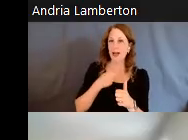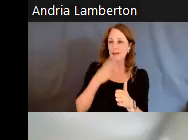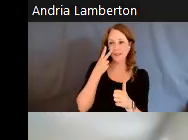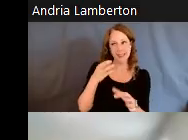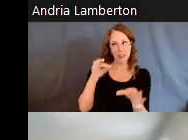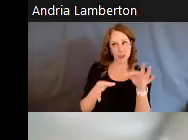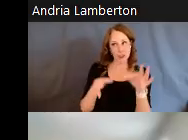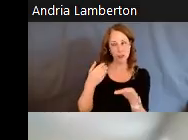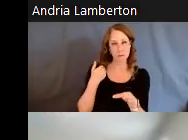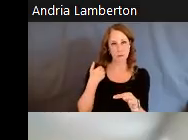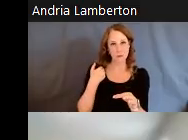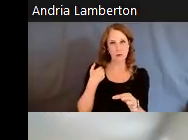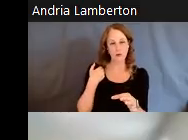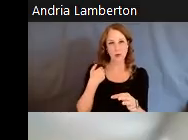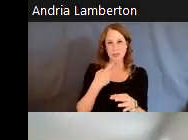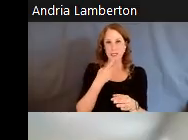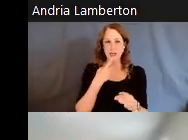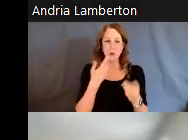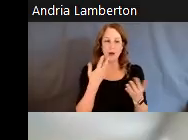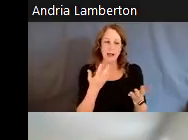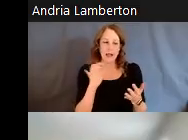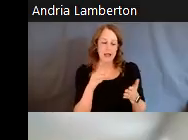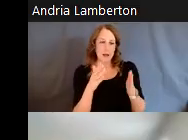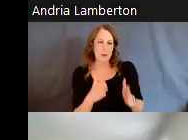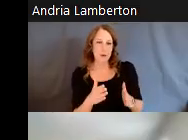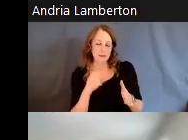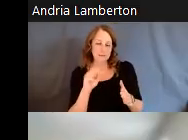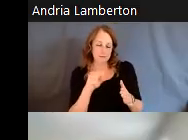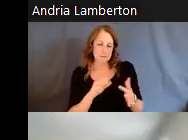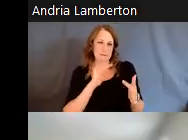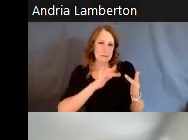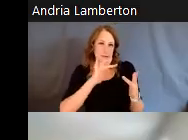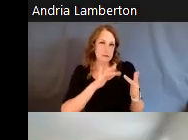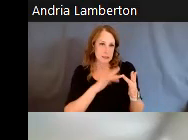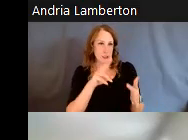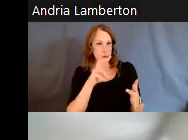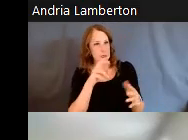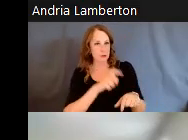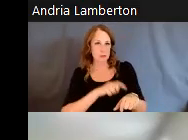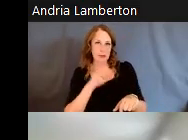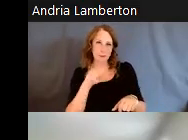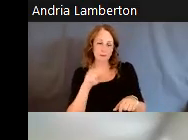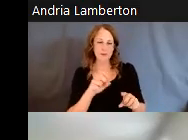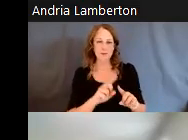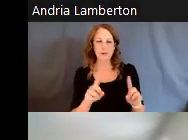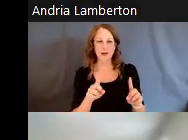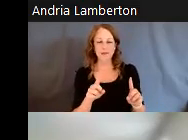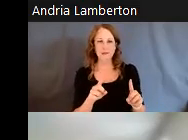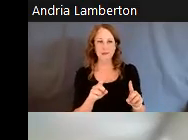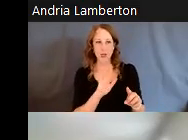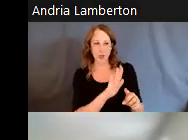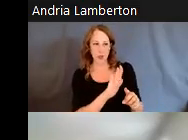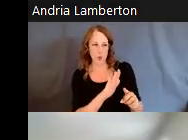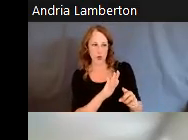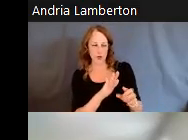before say, while this person tried to contact you 200 times, based on your testimony,